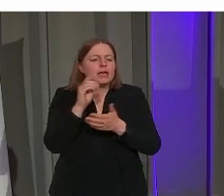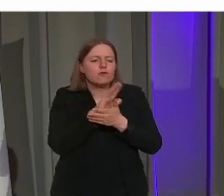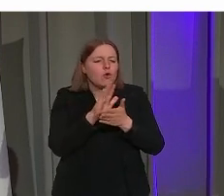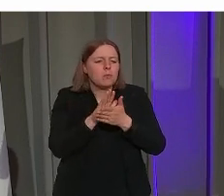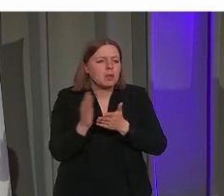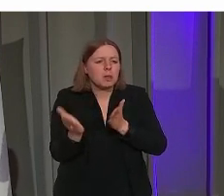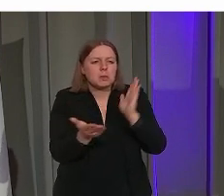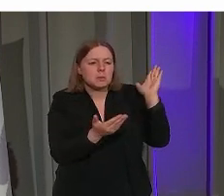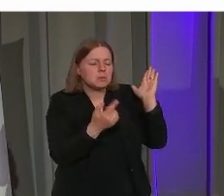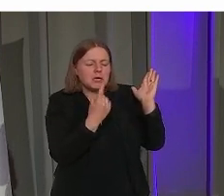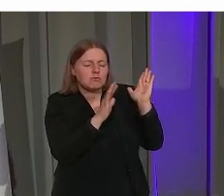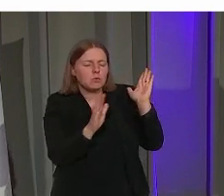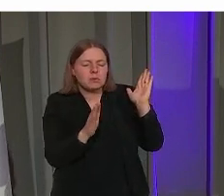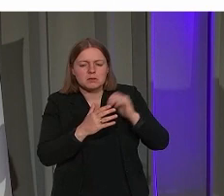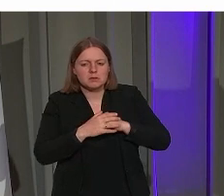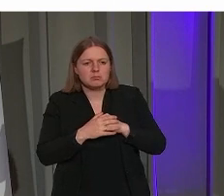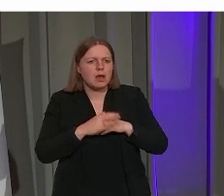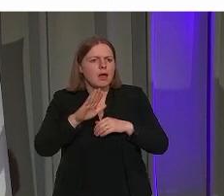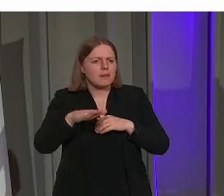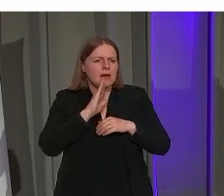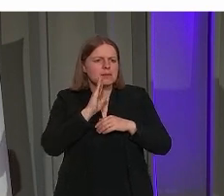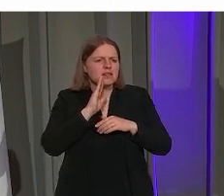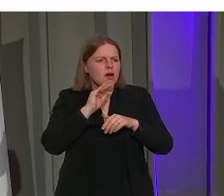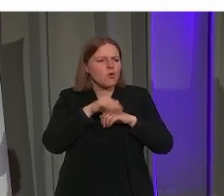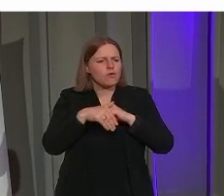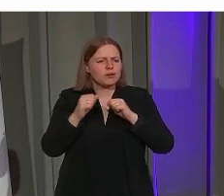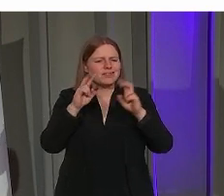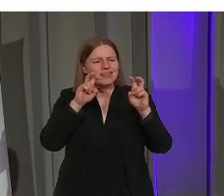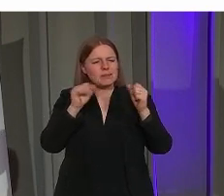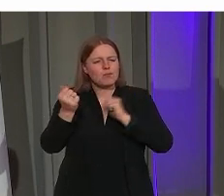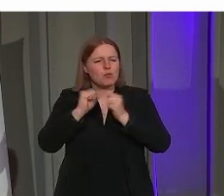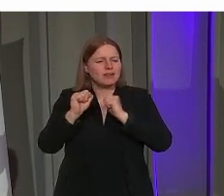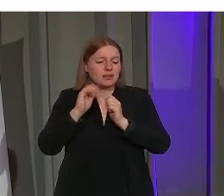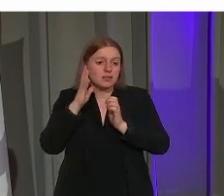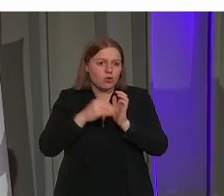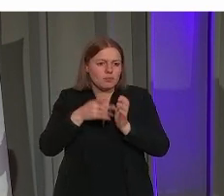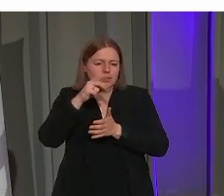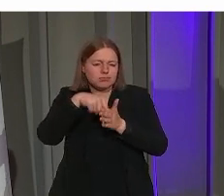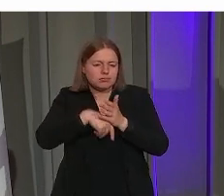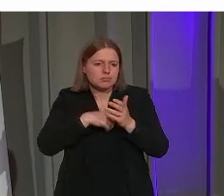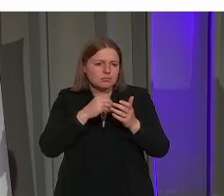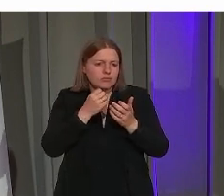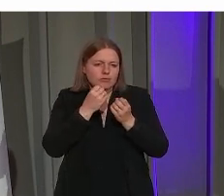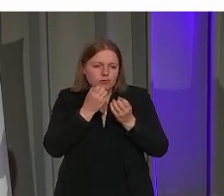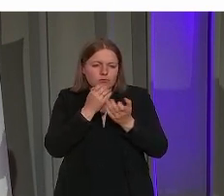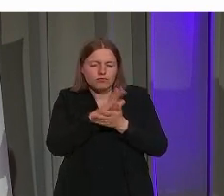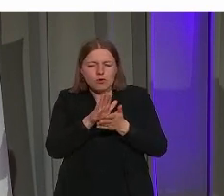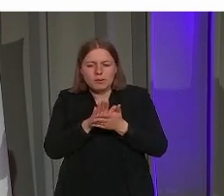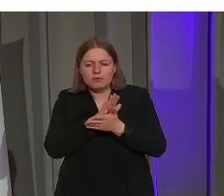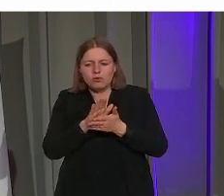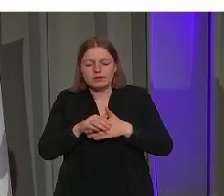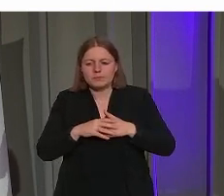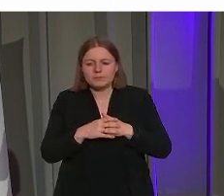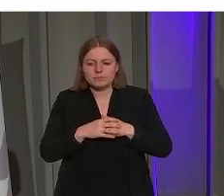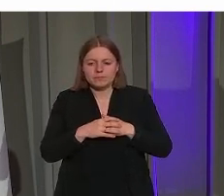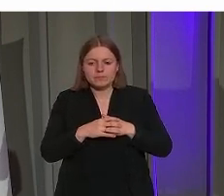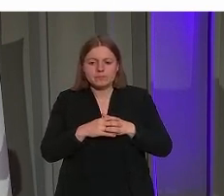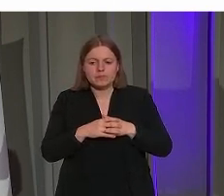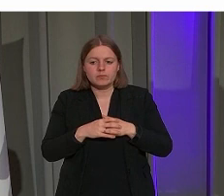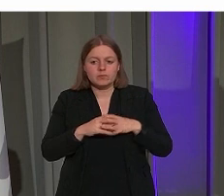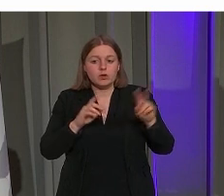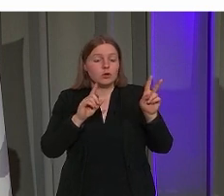This is just one example that I'm giving you. I know we will talk more about mobility this afternoon.